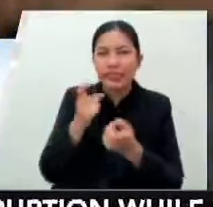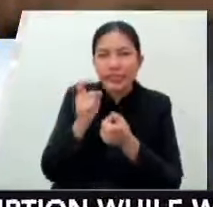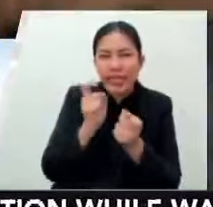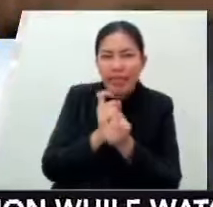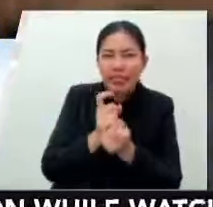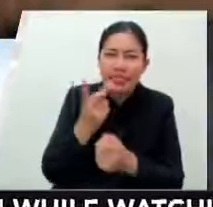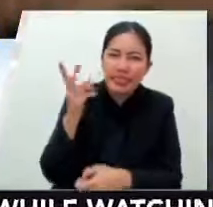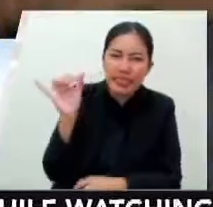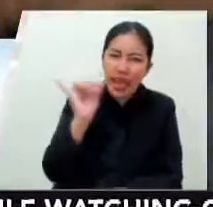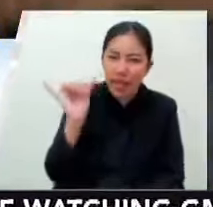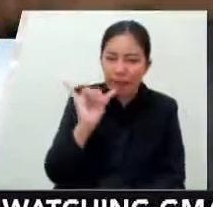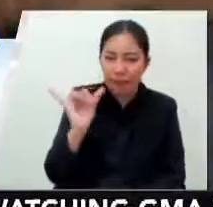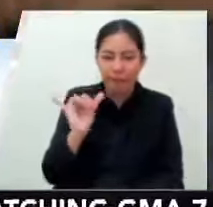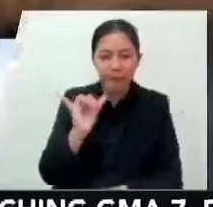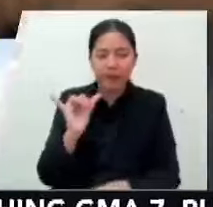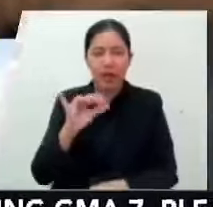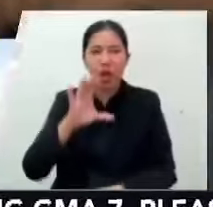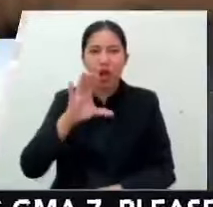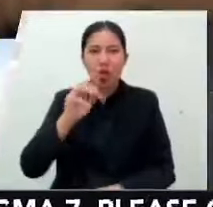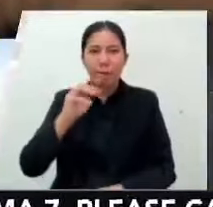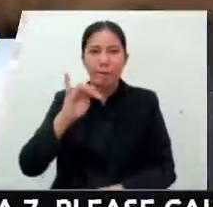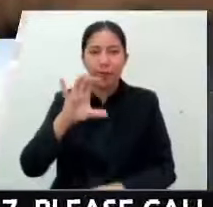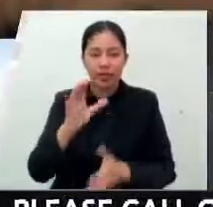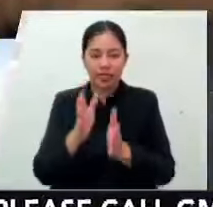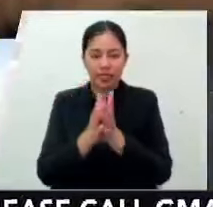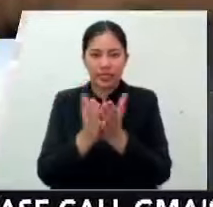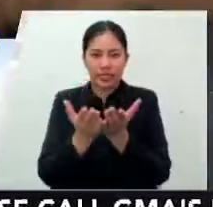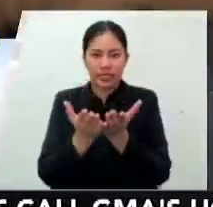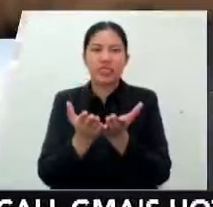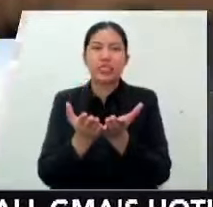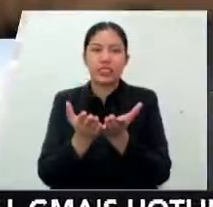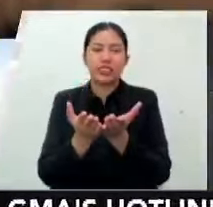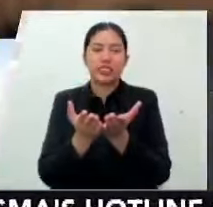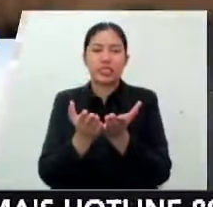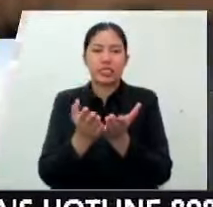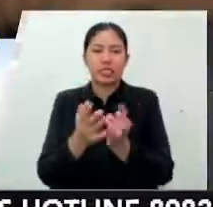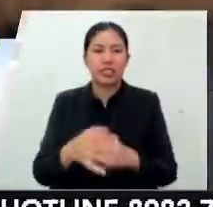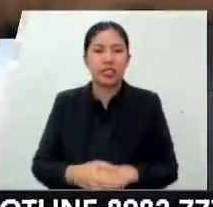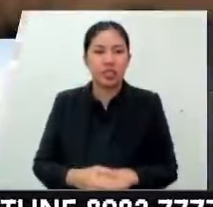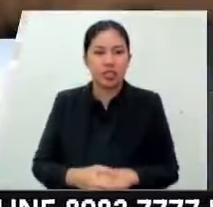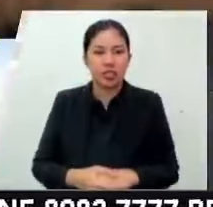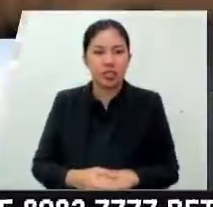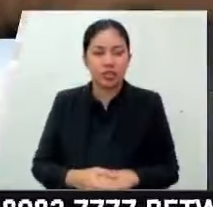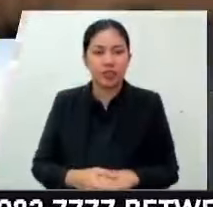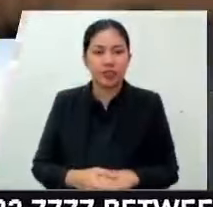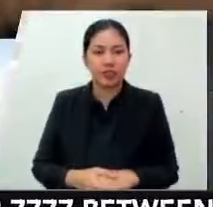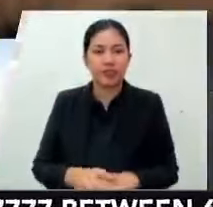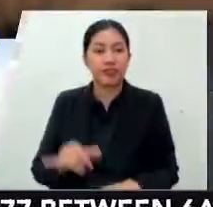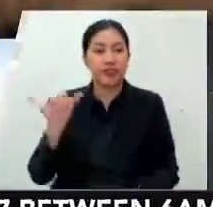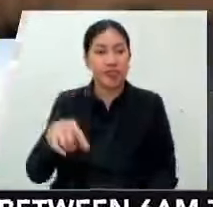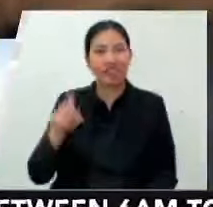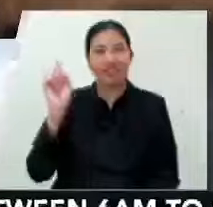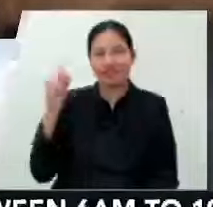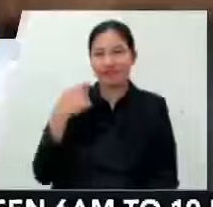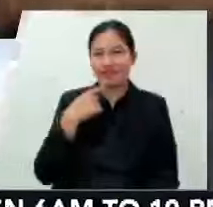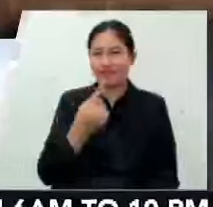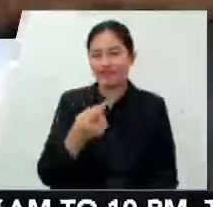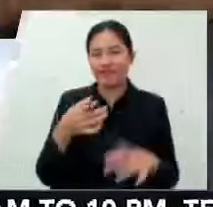the author Creator HOA and of course as I said Japanese